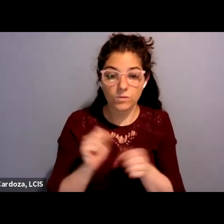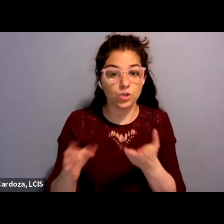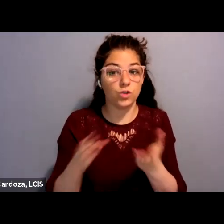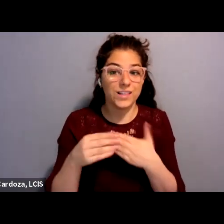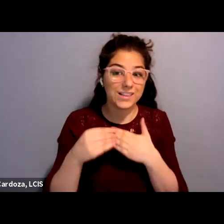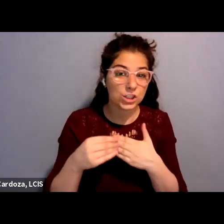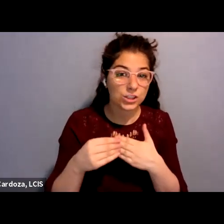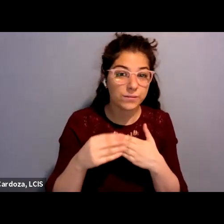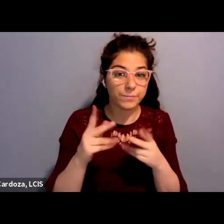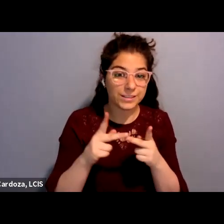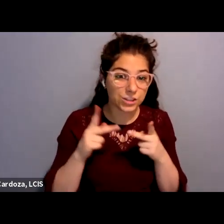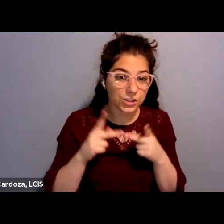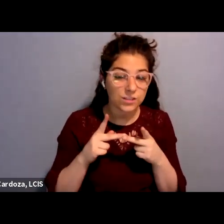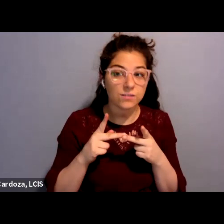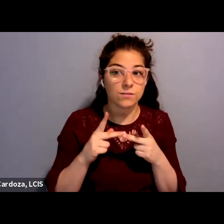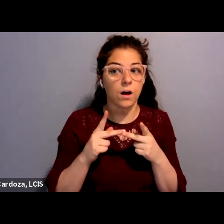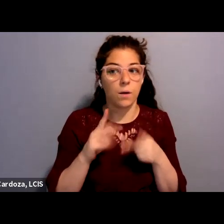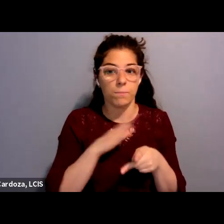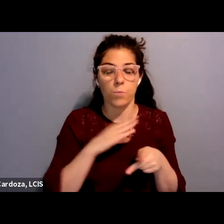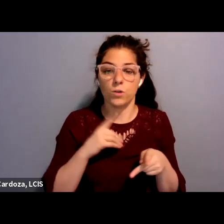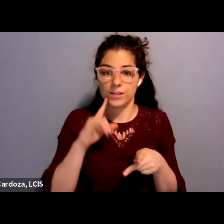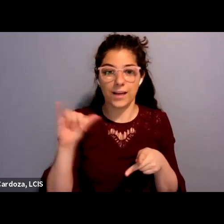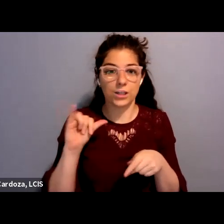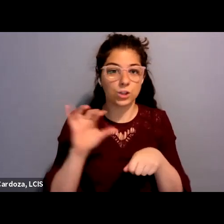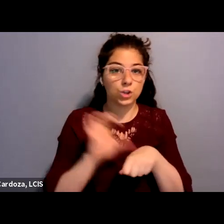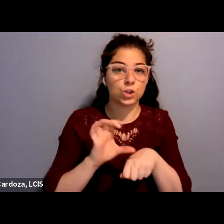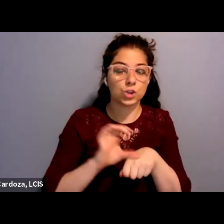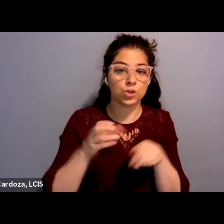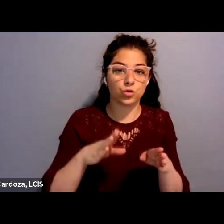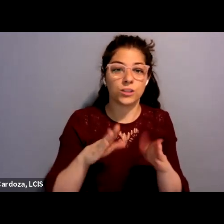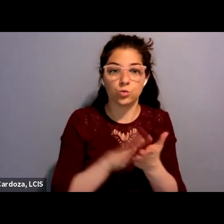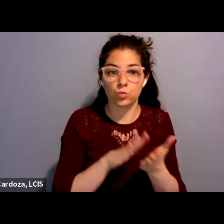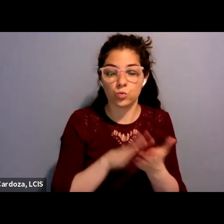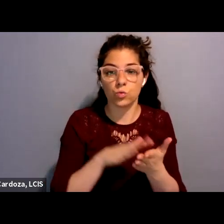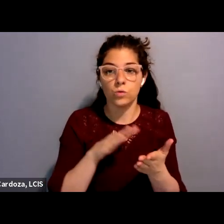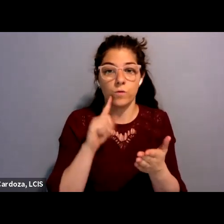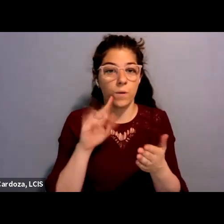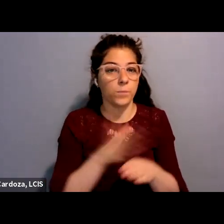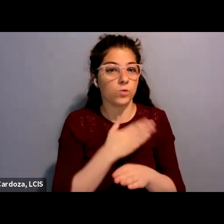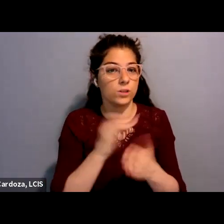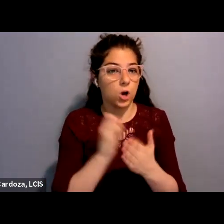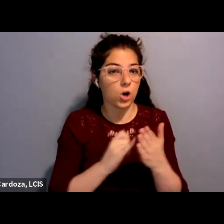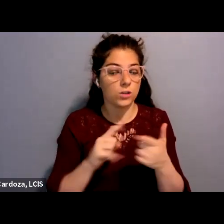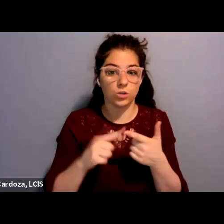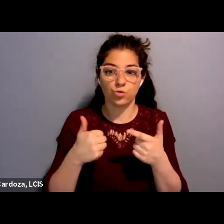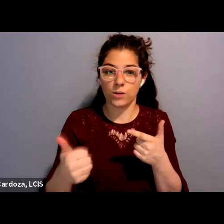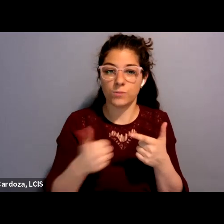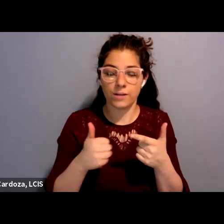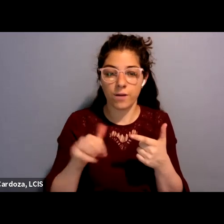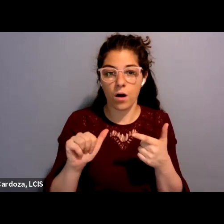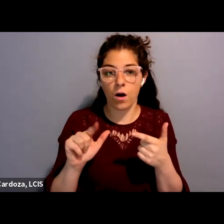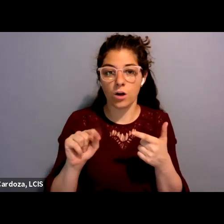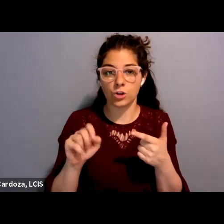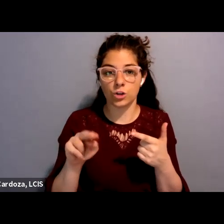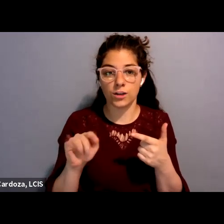leadership positions on such boards as Church Street School for Music and Art, Transportation Alternatives,